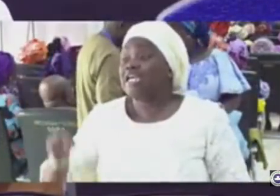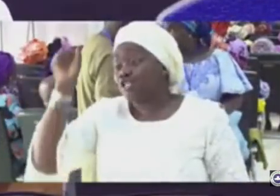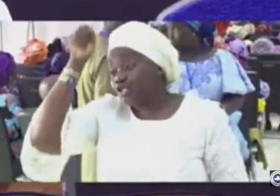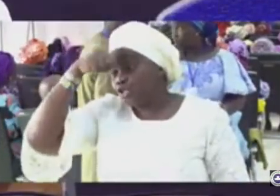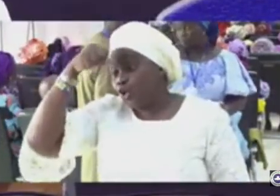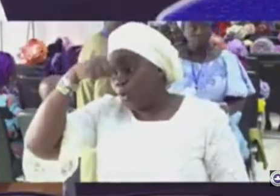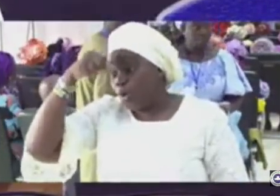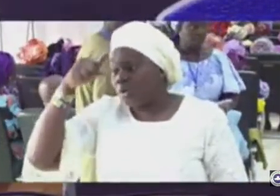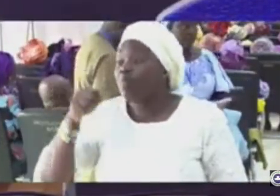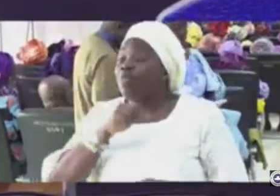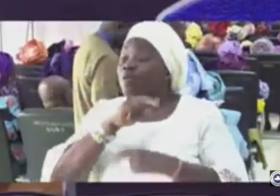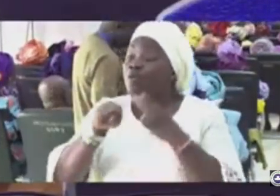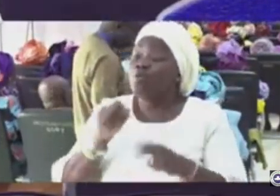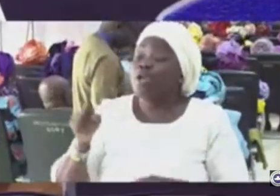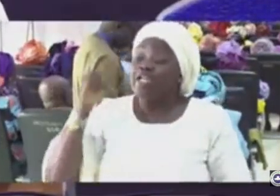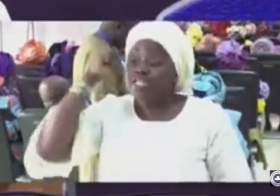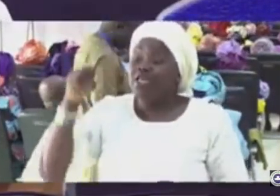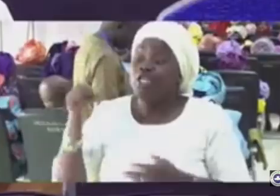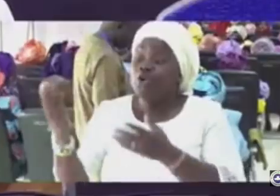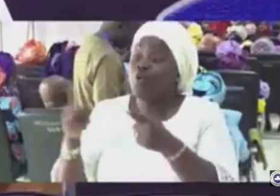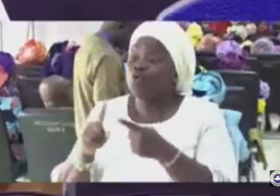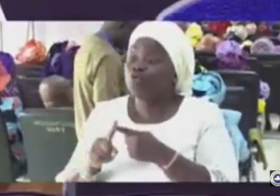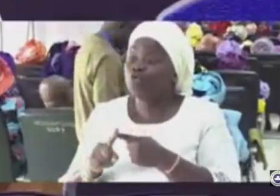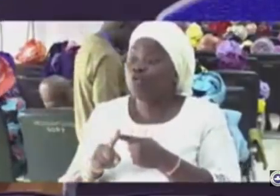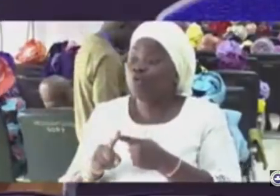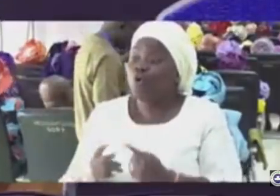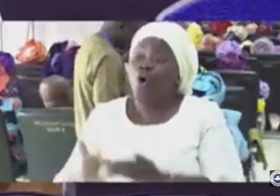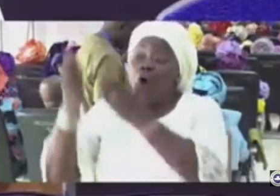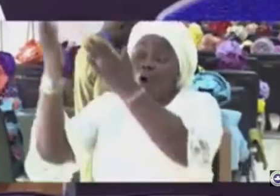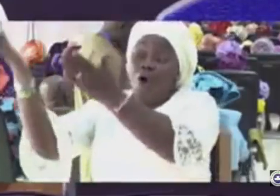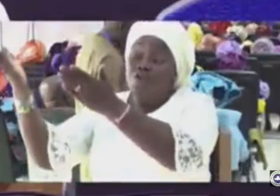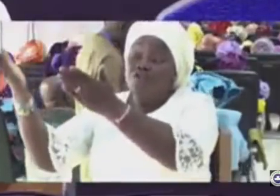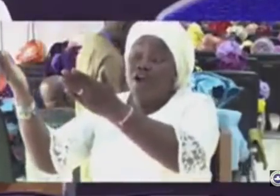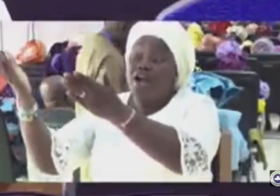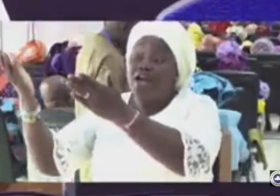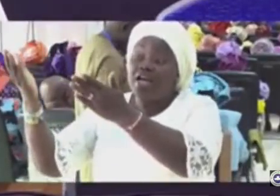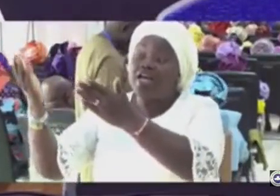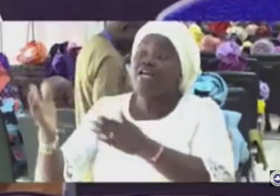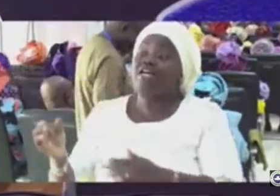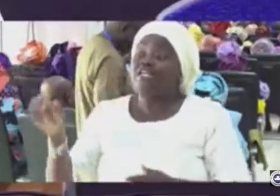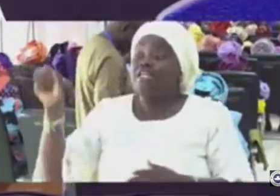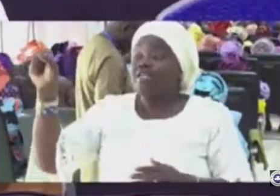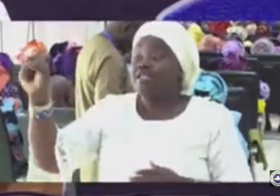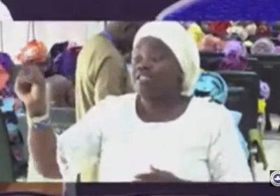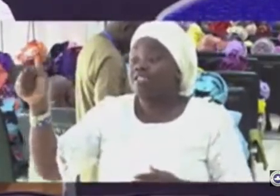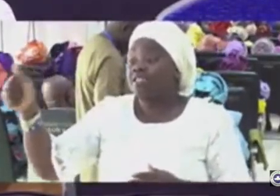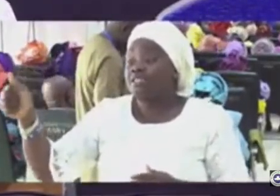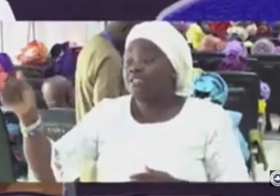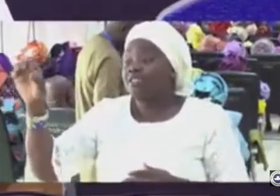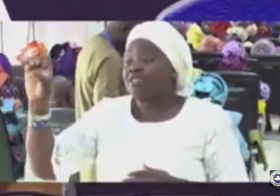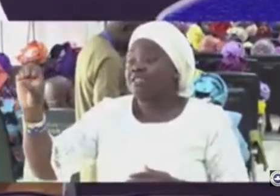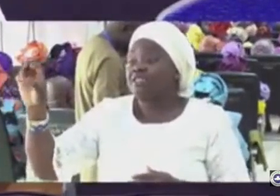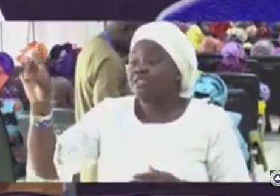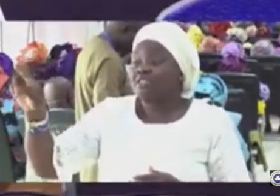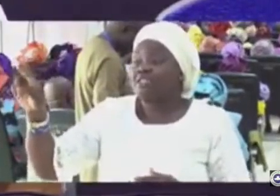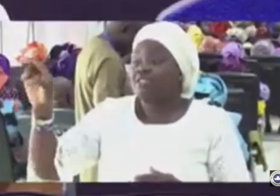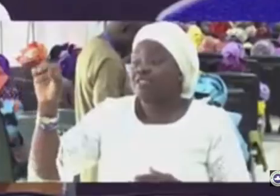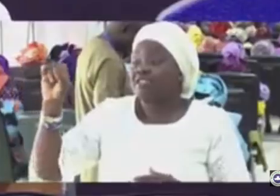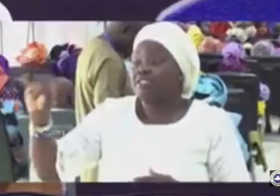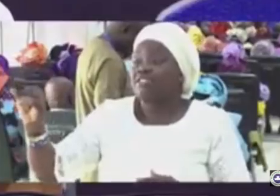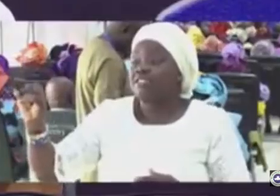talking about. I know where I'm coming from. My father was an adulterer. My mother was an adulteress of the worst